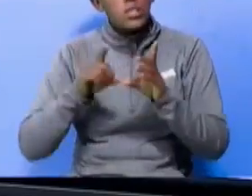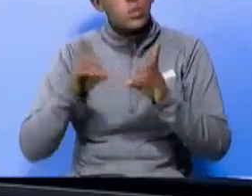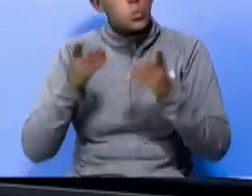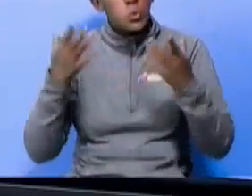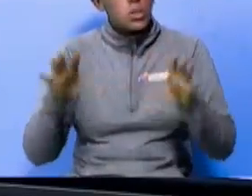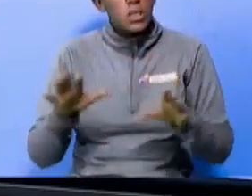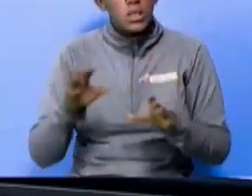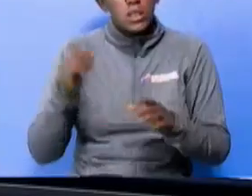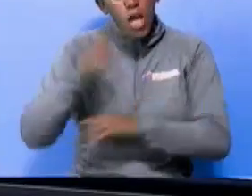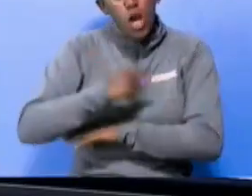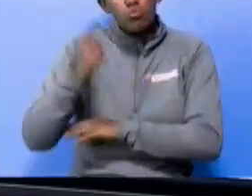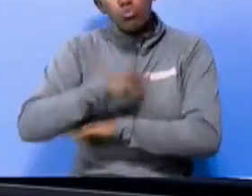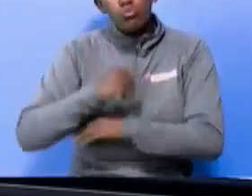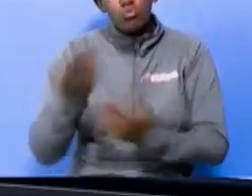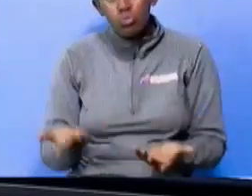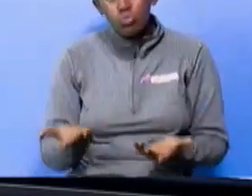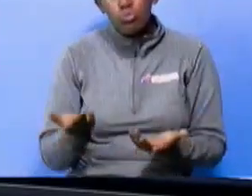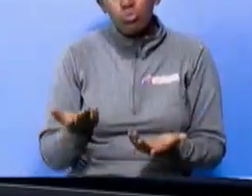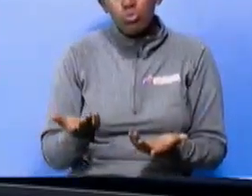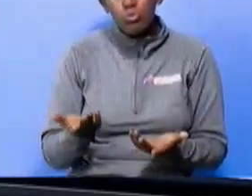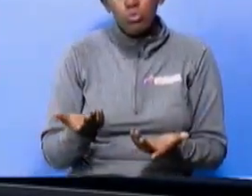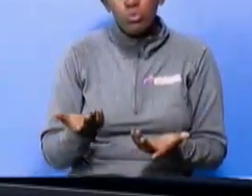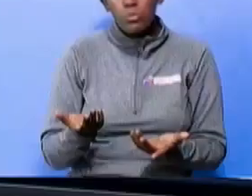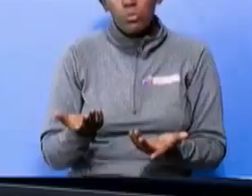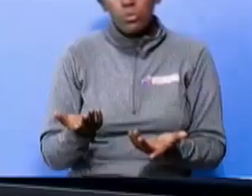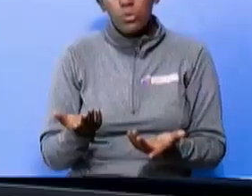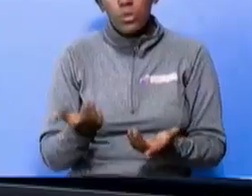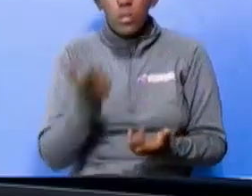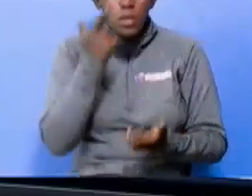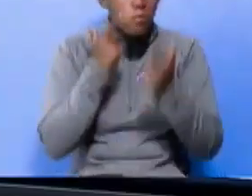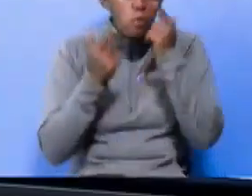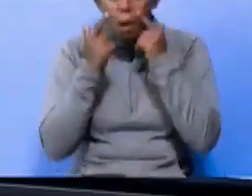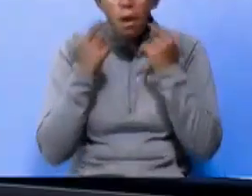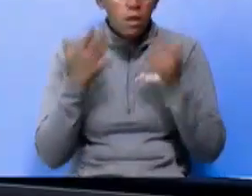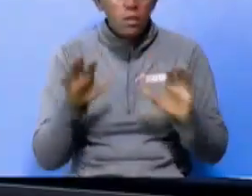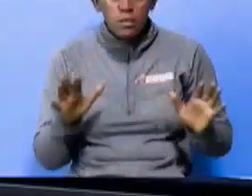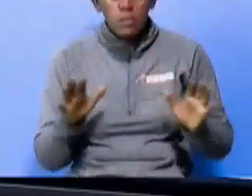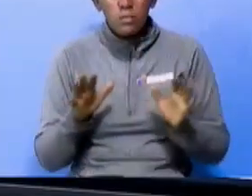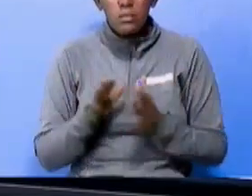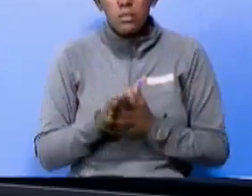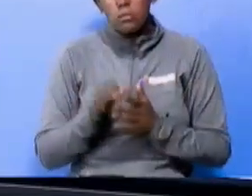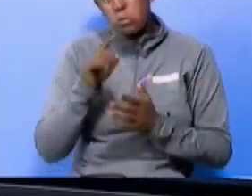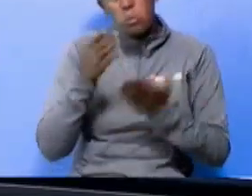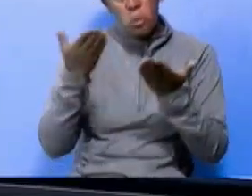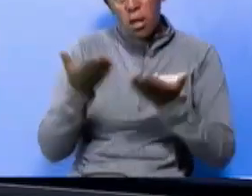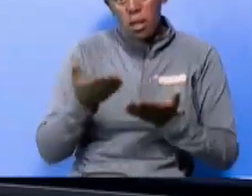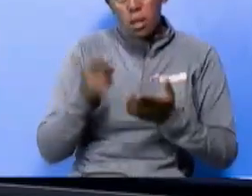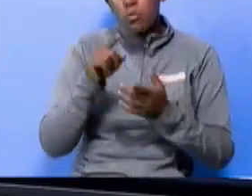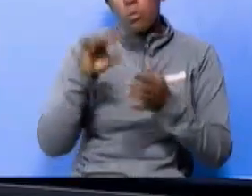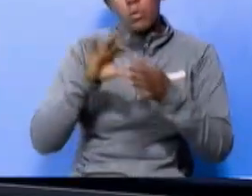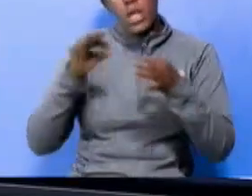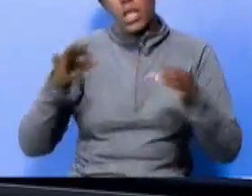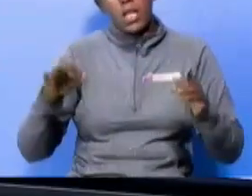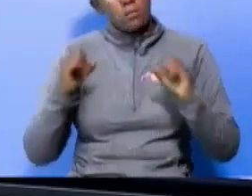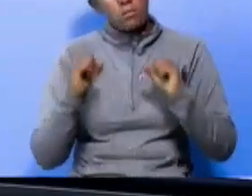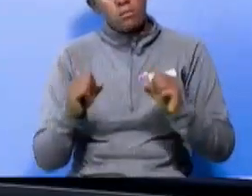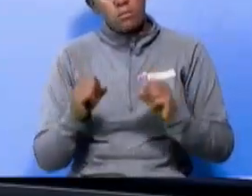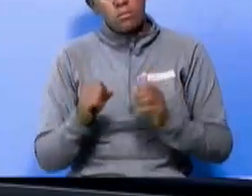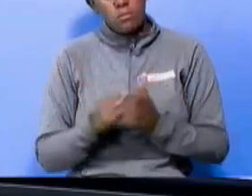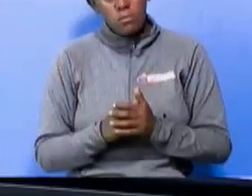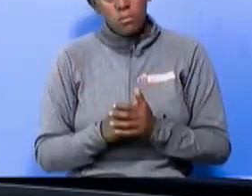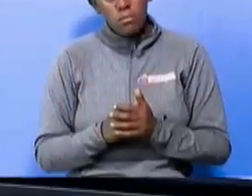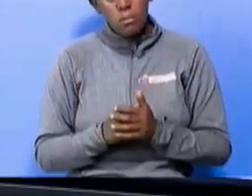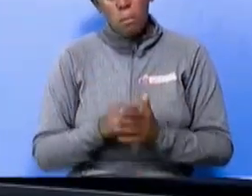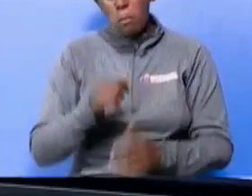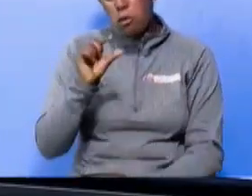day-to-day life it may be, right? Cried. You are welcome to make a sentence. My little